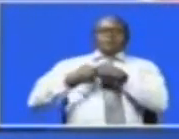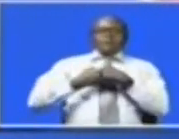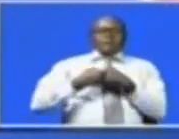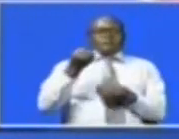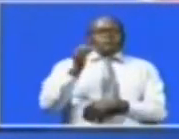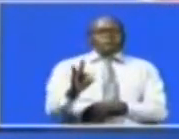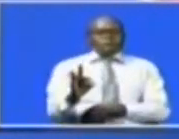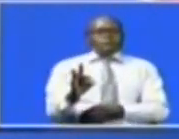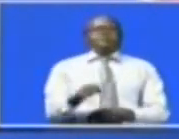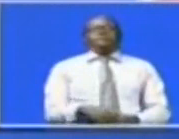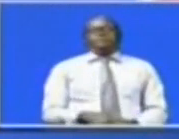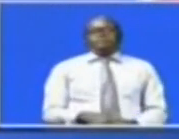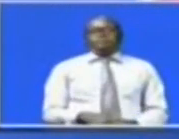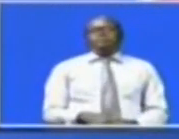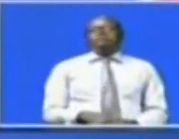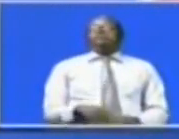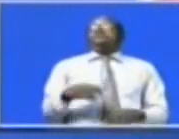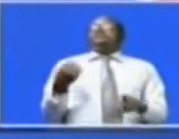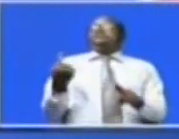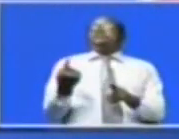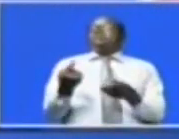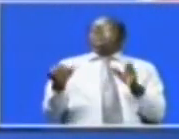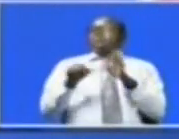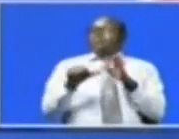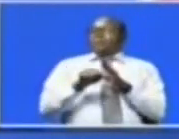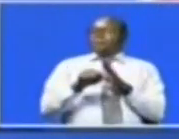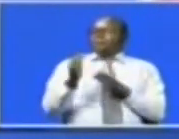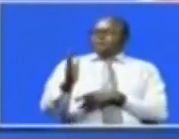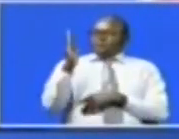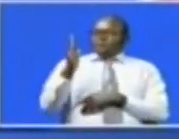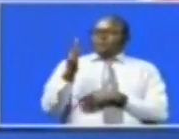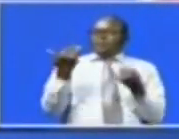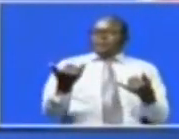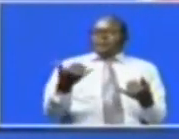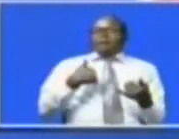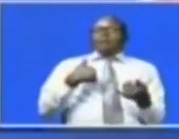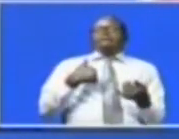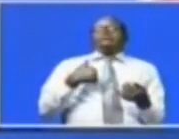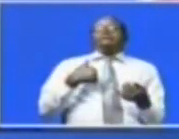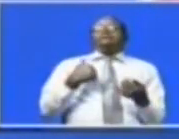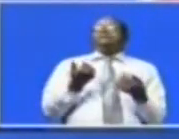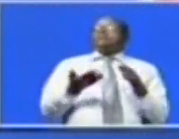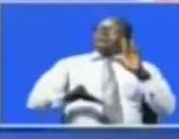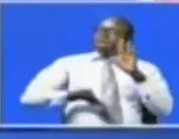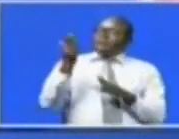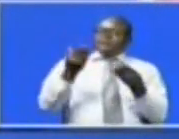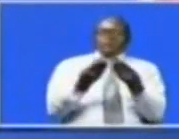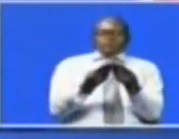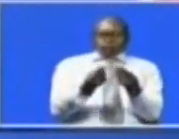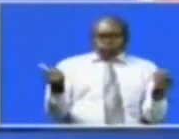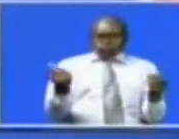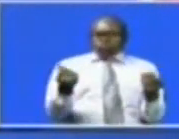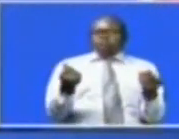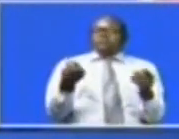of silo mentality in security, where we have now completely smooth and seamless